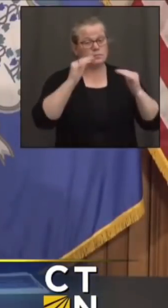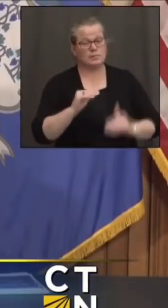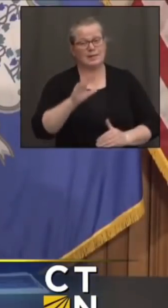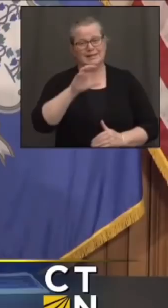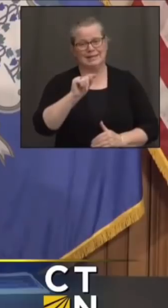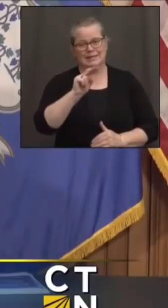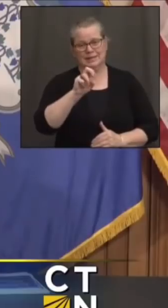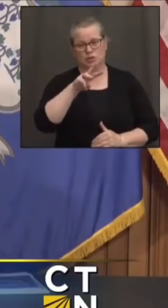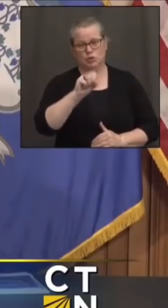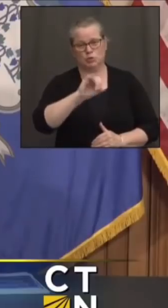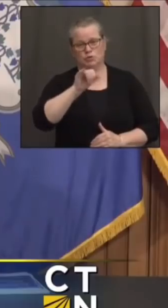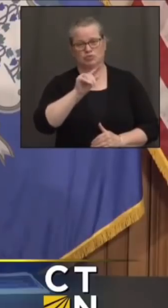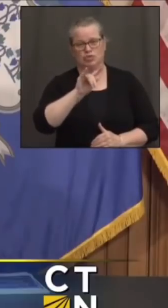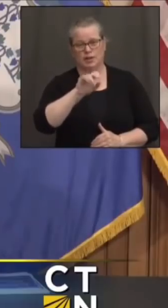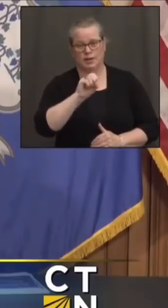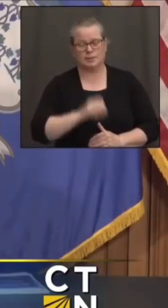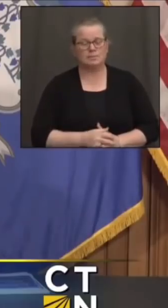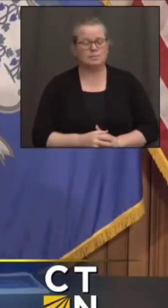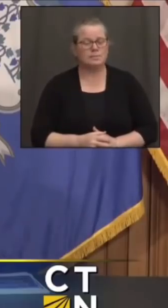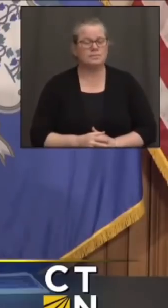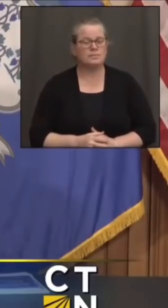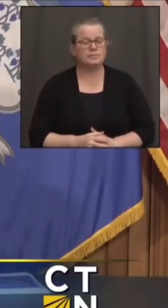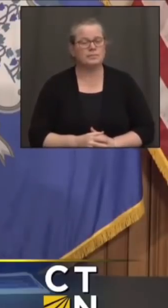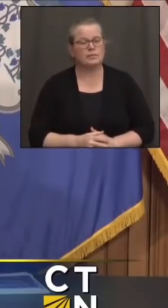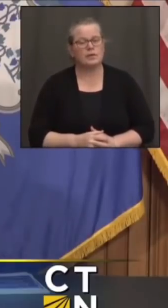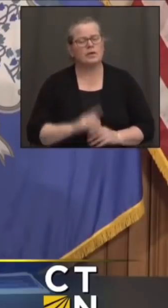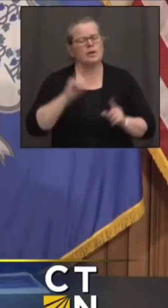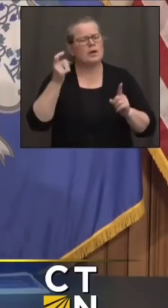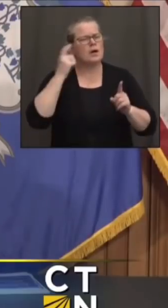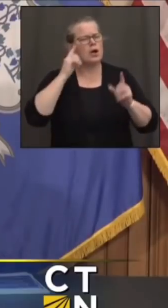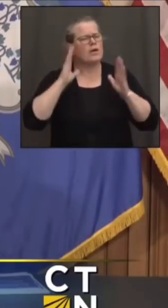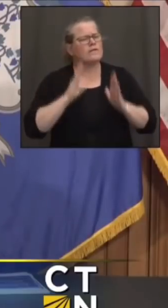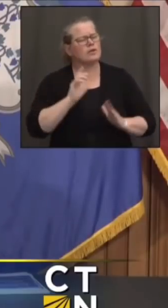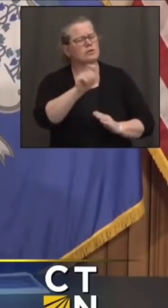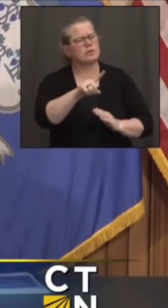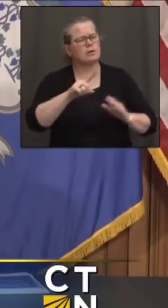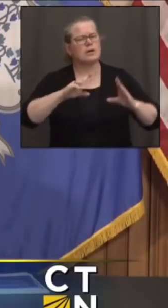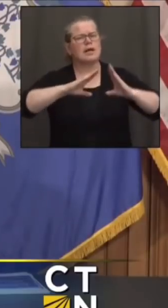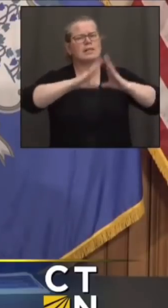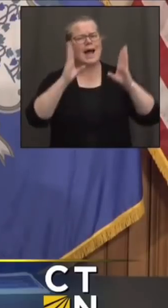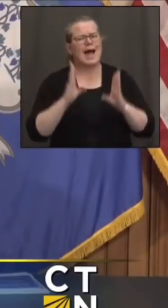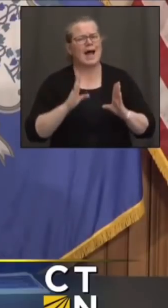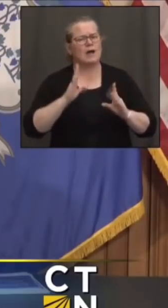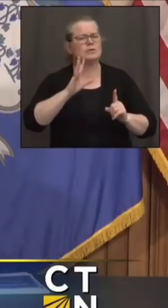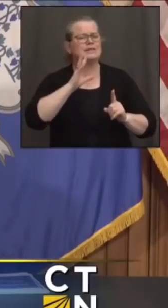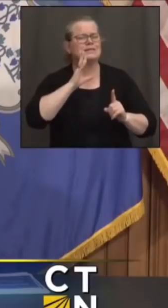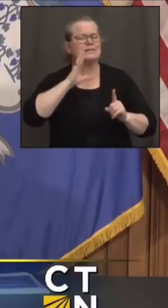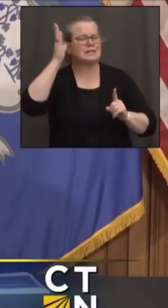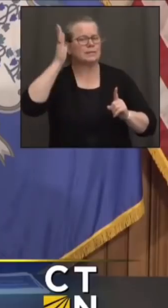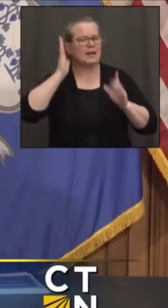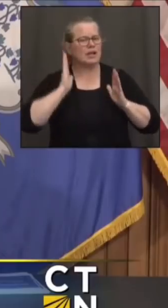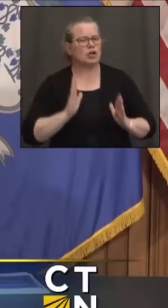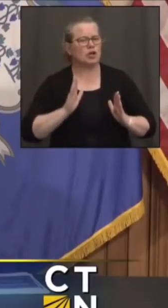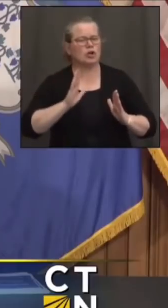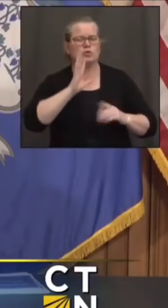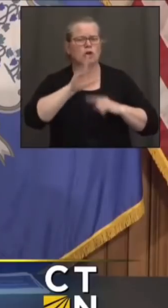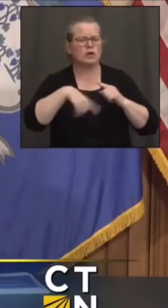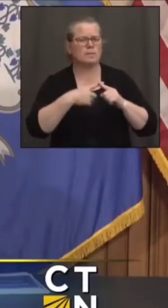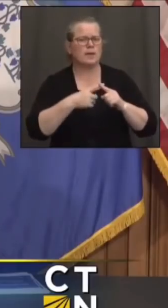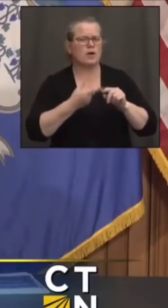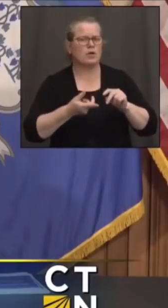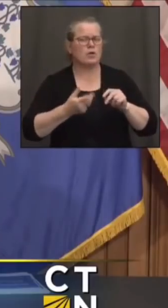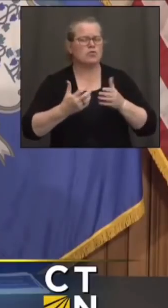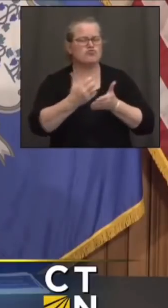Thanks, Max. Governor, the House Speaker today was asked about the prospect of raising TCI, and he said it